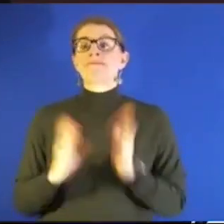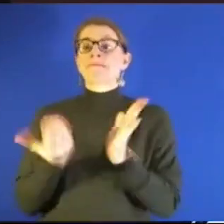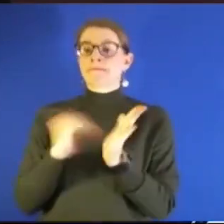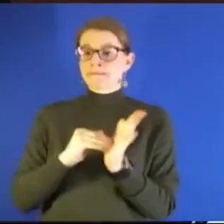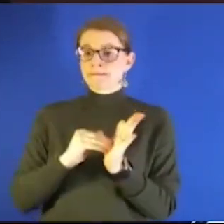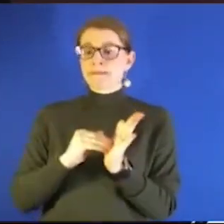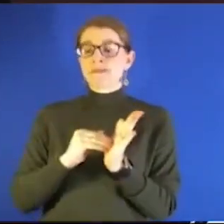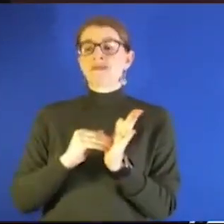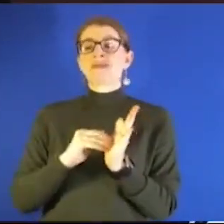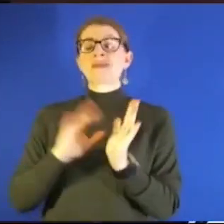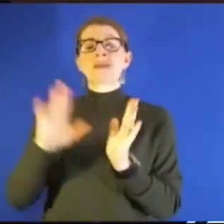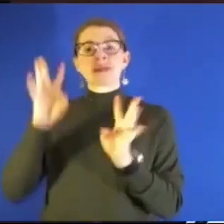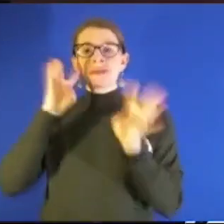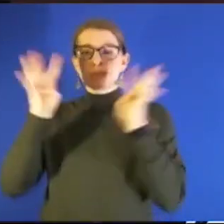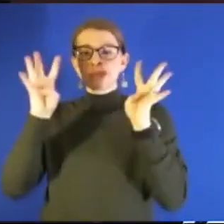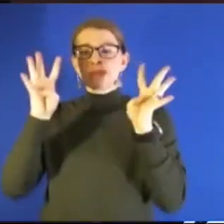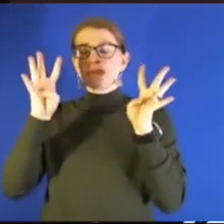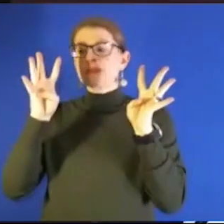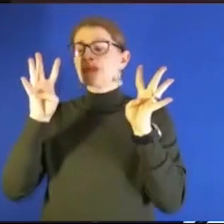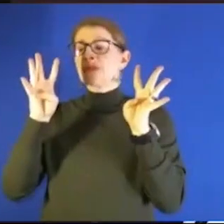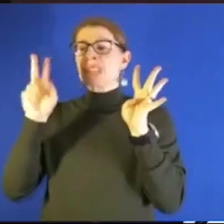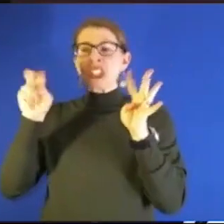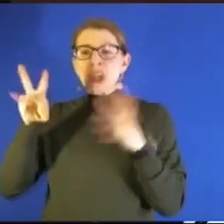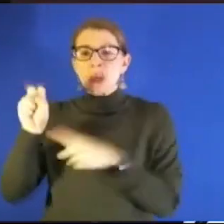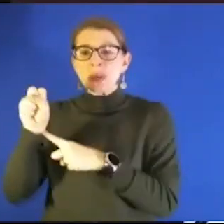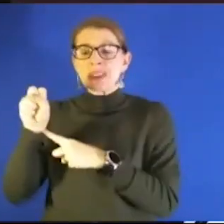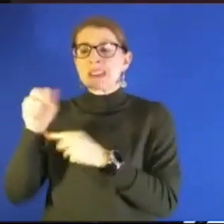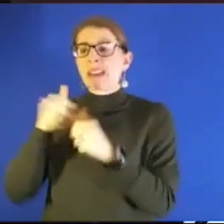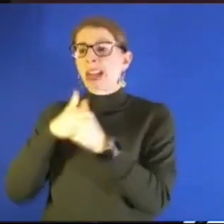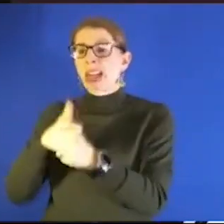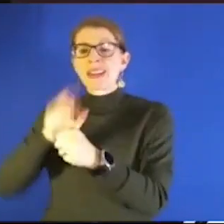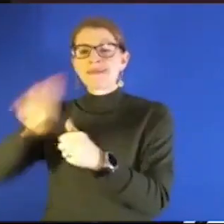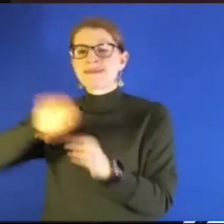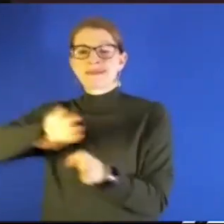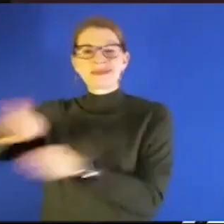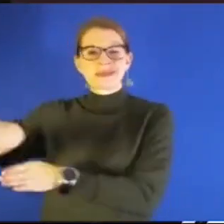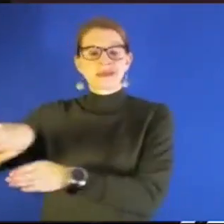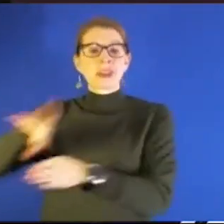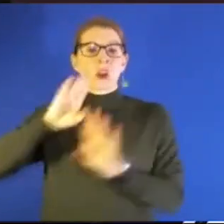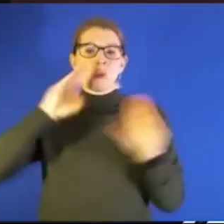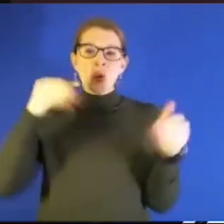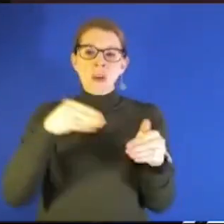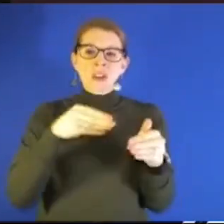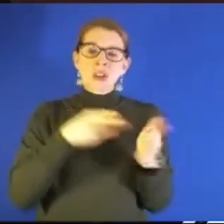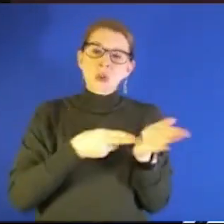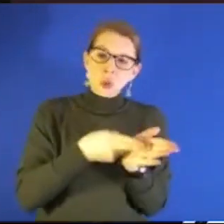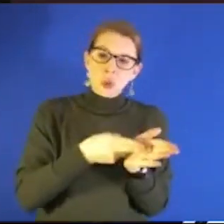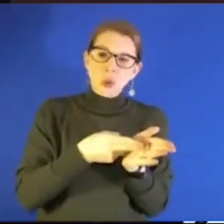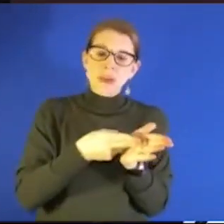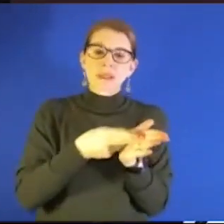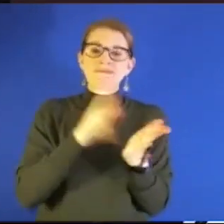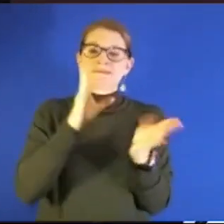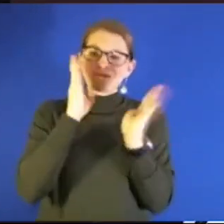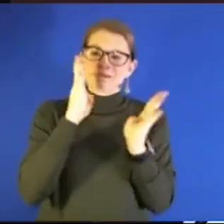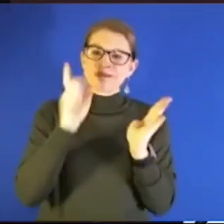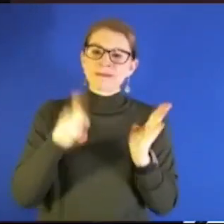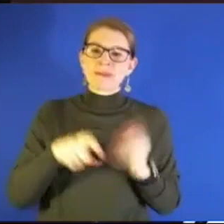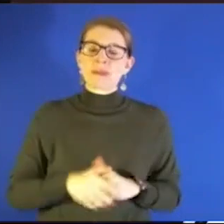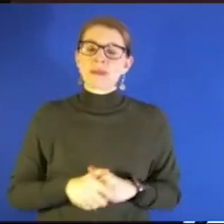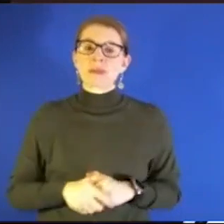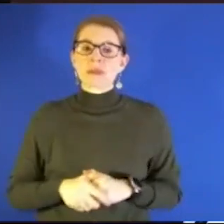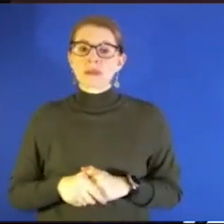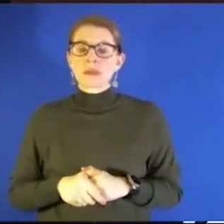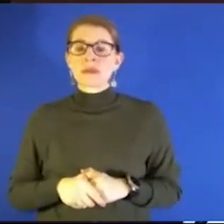past the made-up news network and stick to the real news, and that's what we're doing. We're going to run with the truth. Yeah. And I think that that's how we've made our